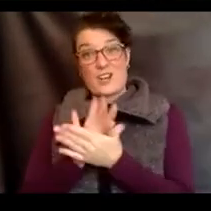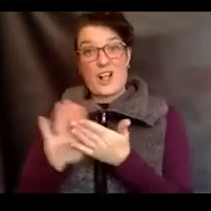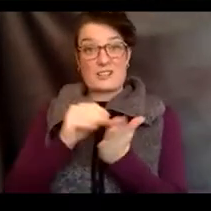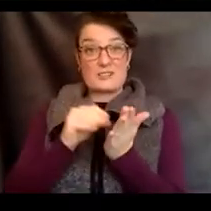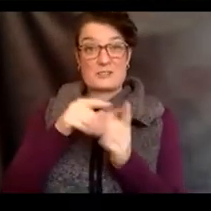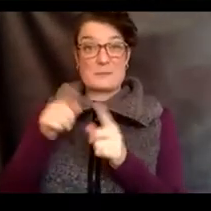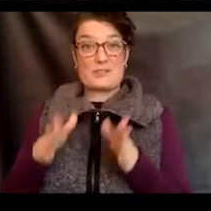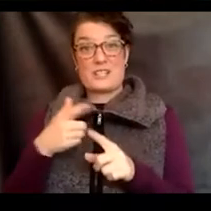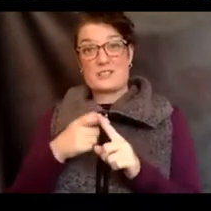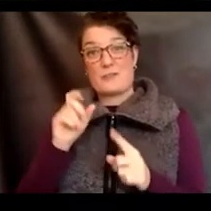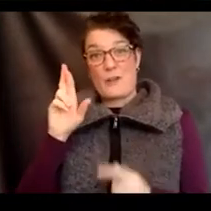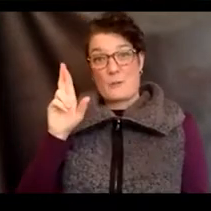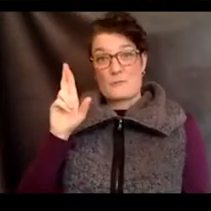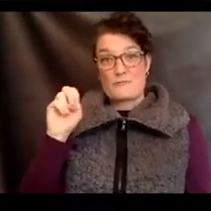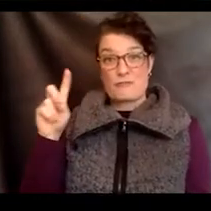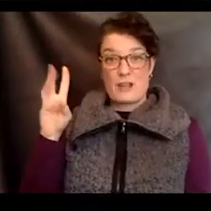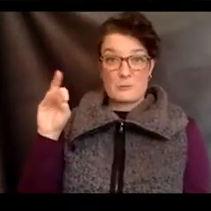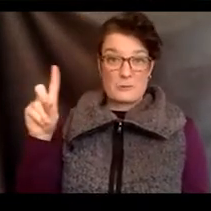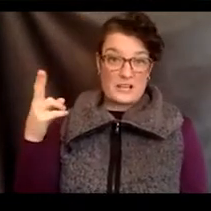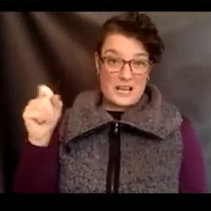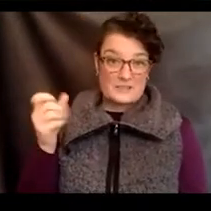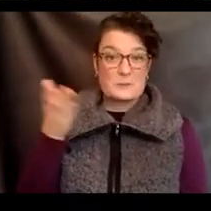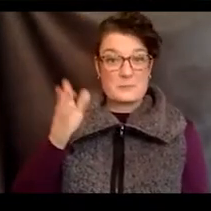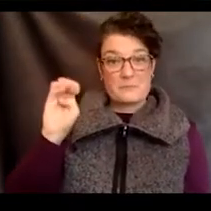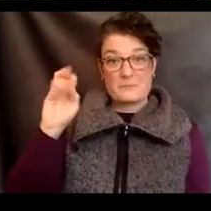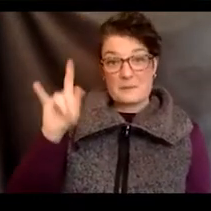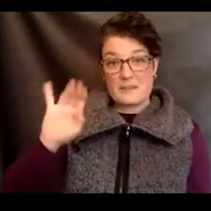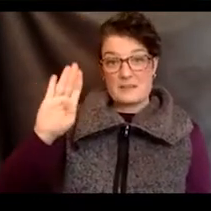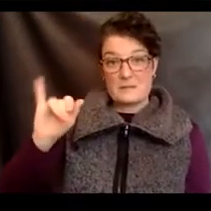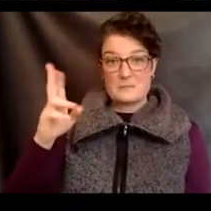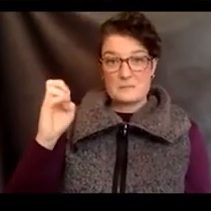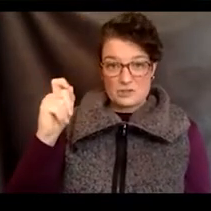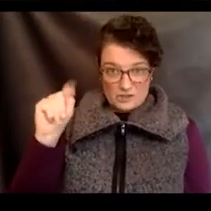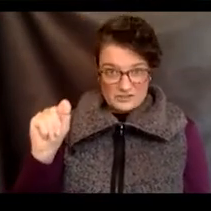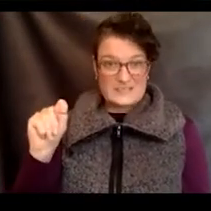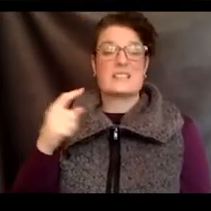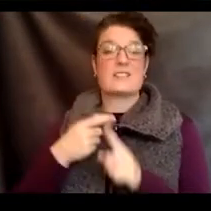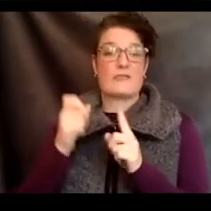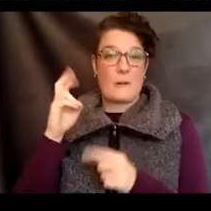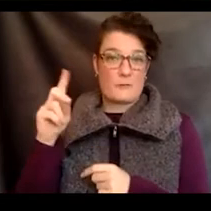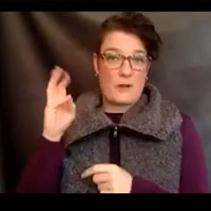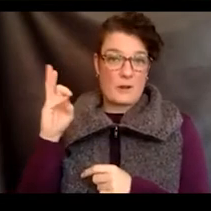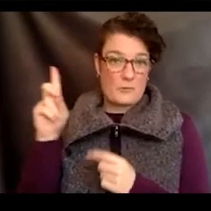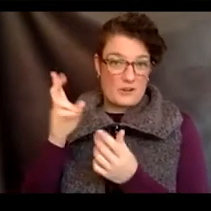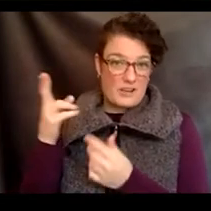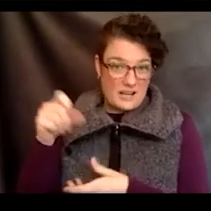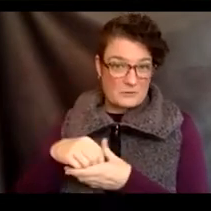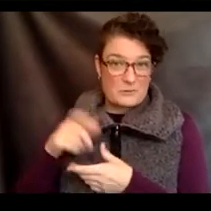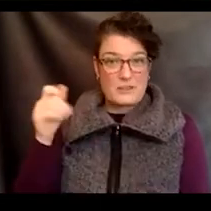Becky Bjursten. Hi, my name is Becky Bjursten. I'm the college and career specialist at Redwood High School in Larkspur,